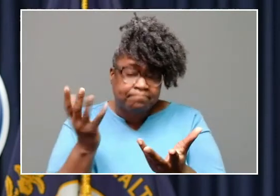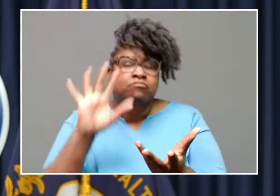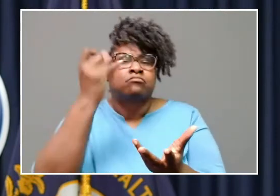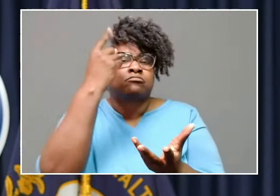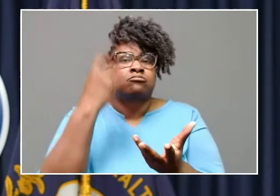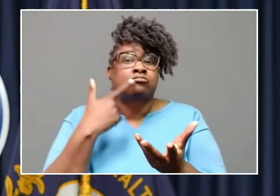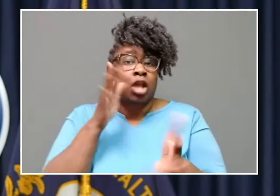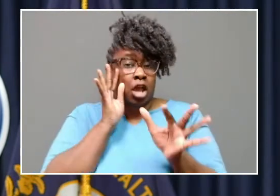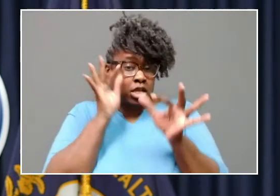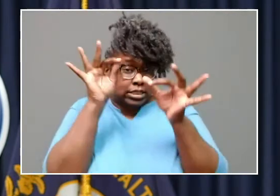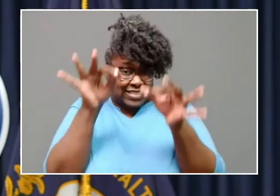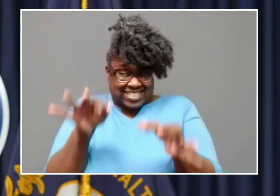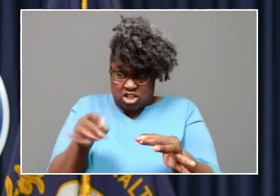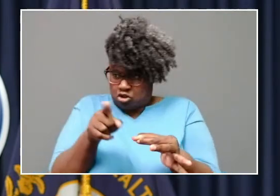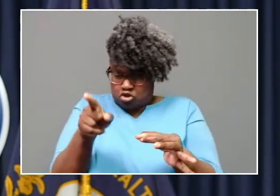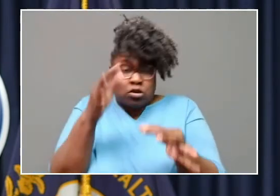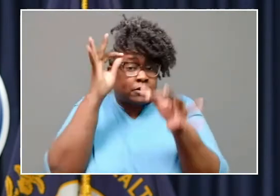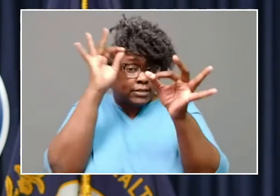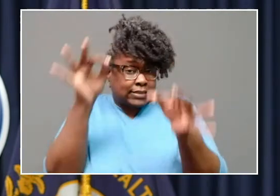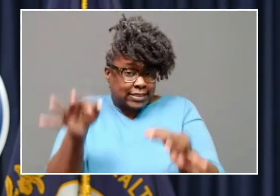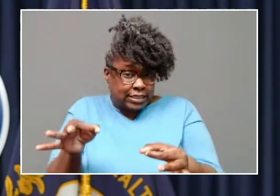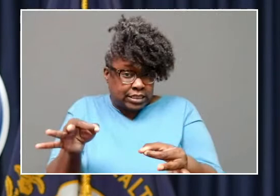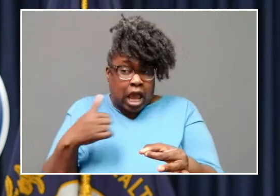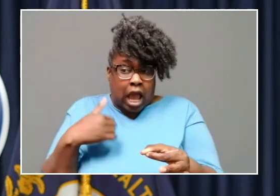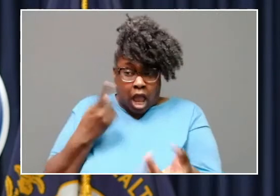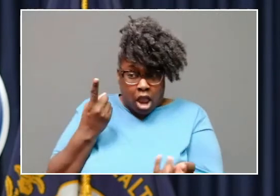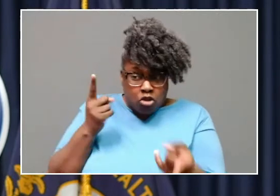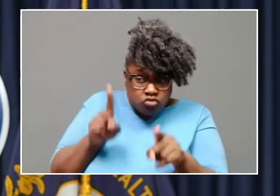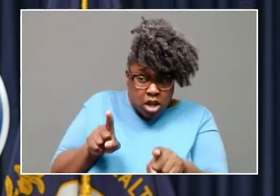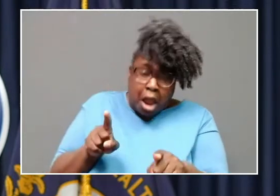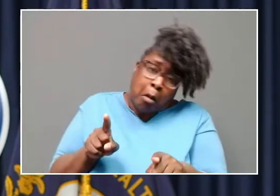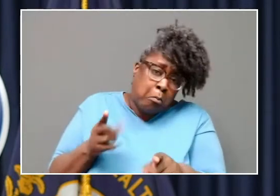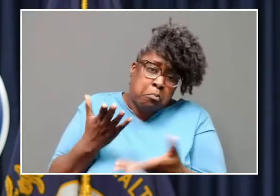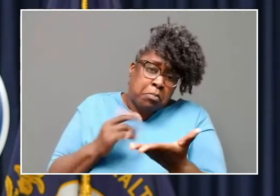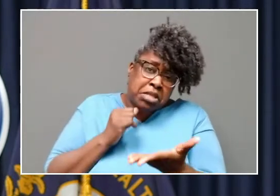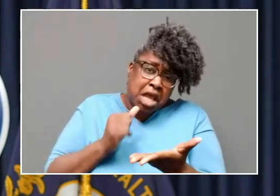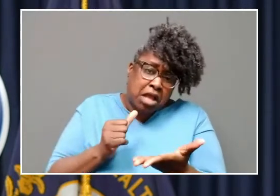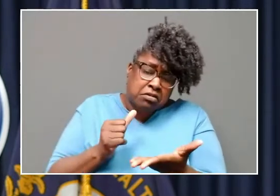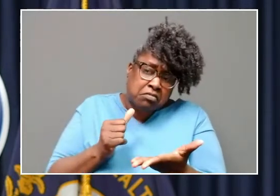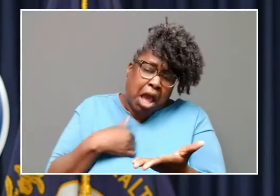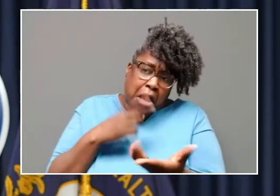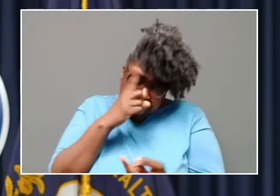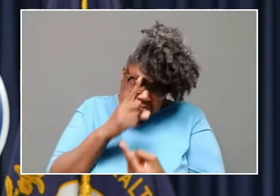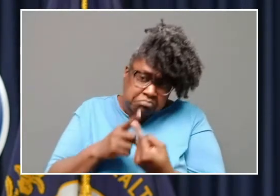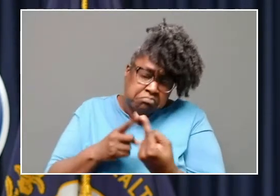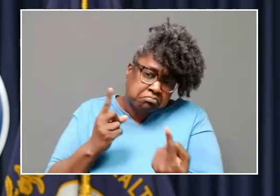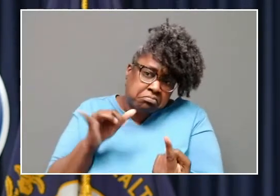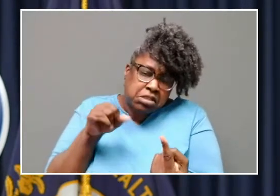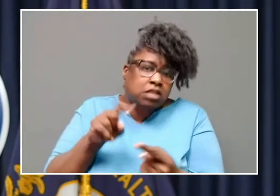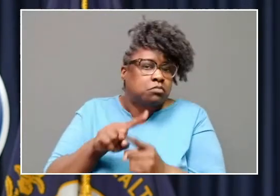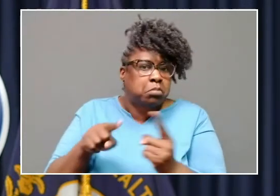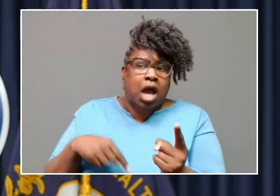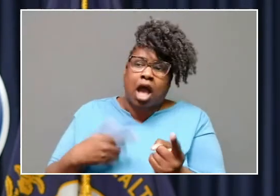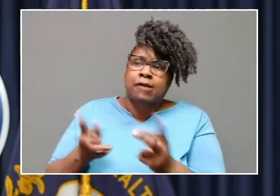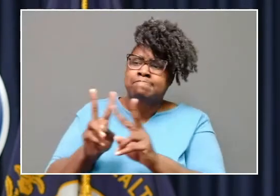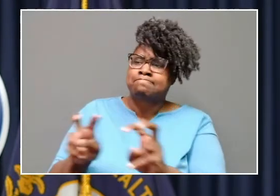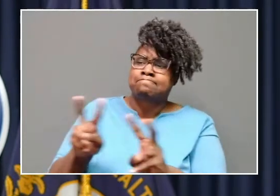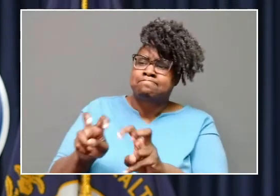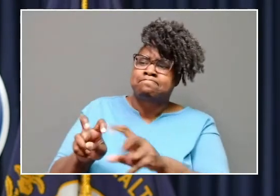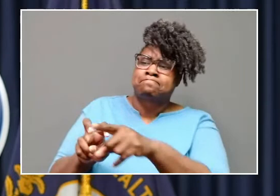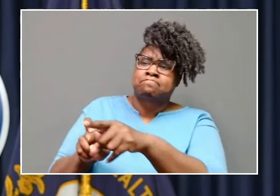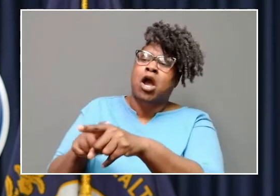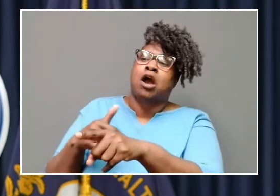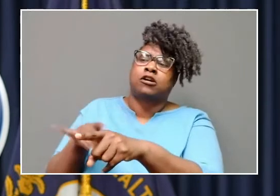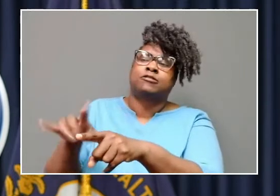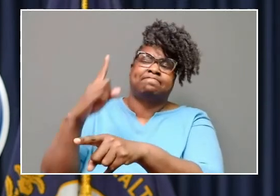decision you made, but I know you thought you were doing the right thing. If we can get to a point just in humanity where